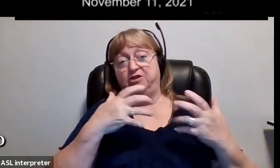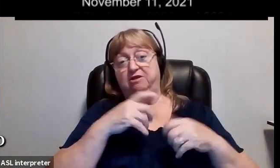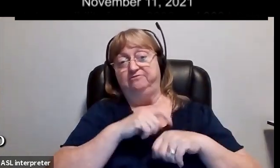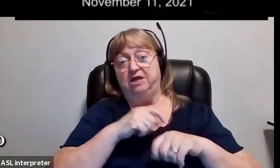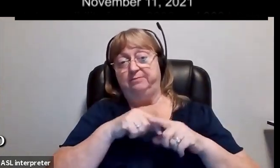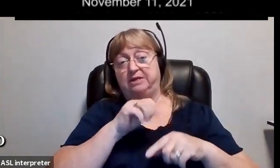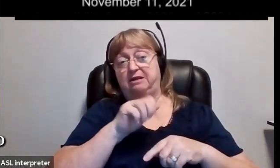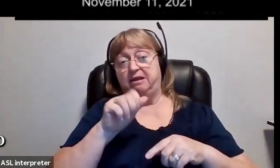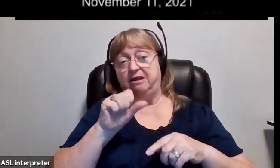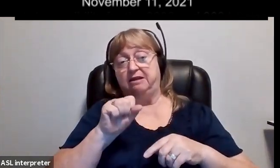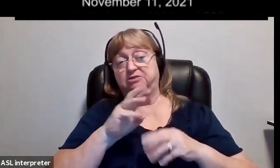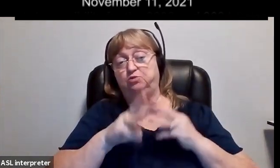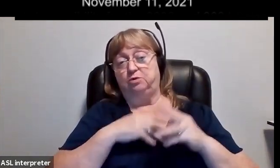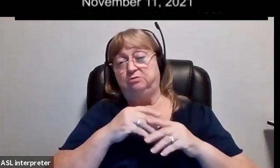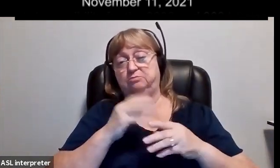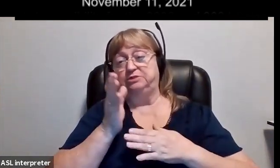presentations sometimes to